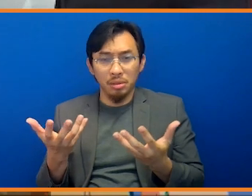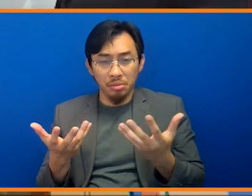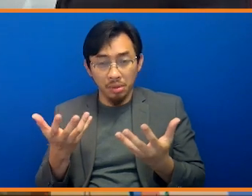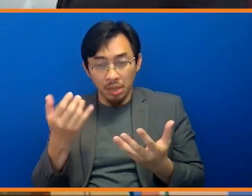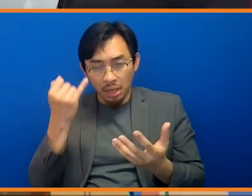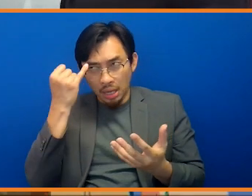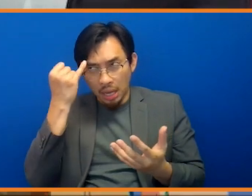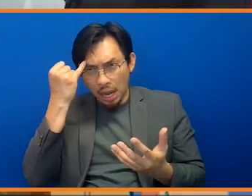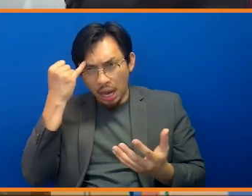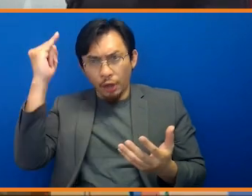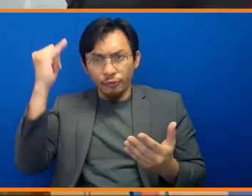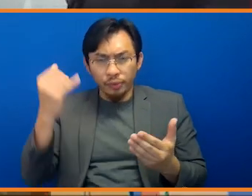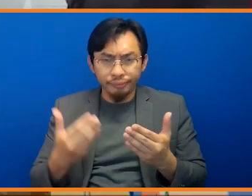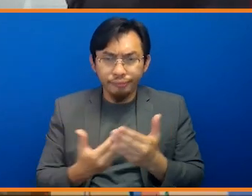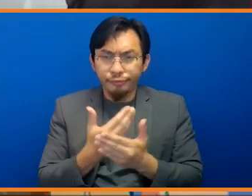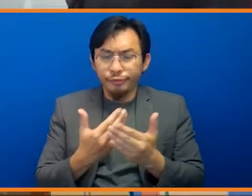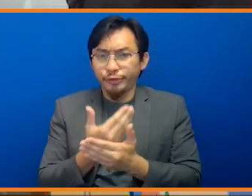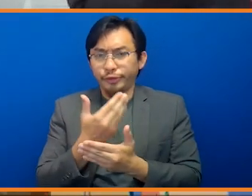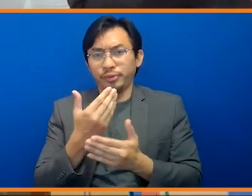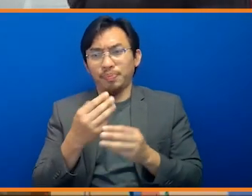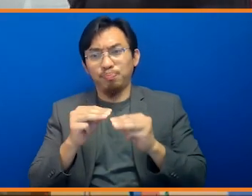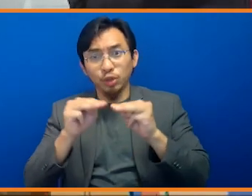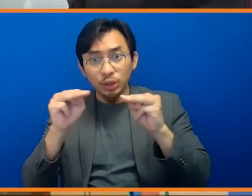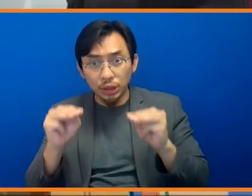like innovation museum is